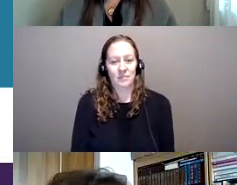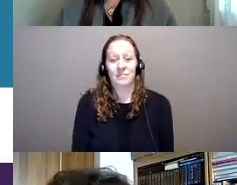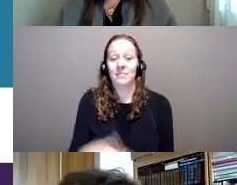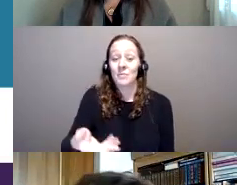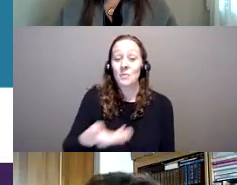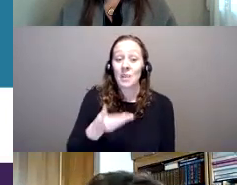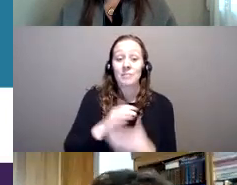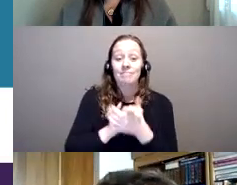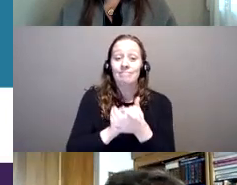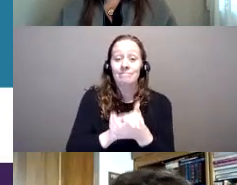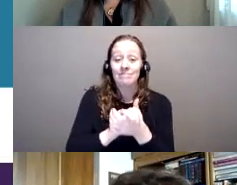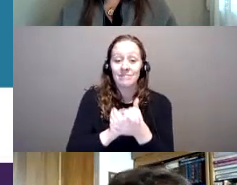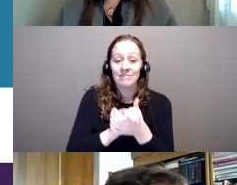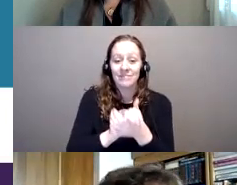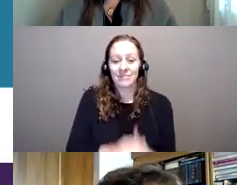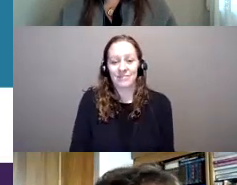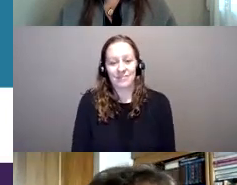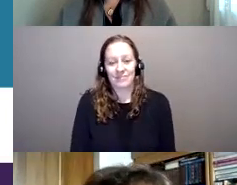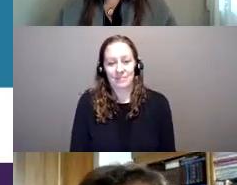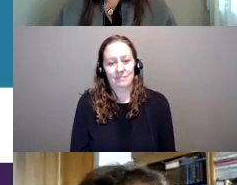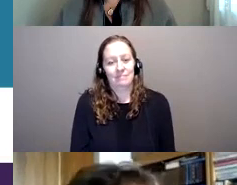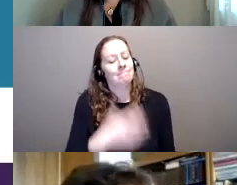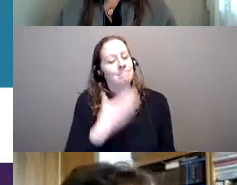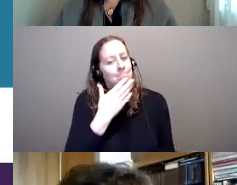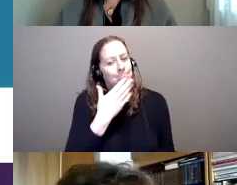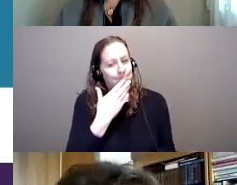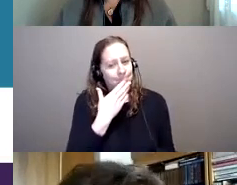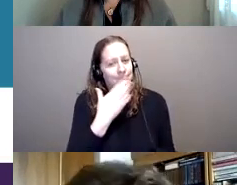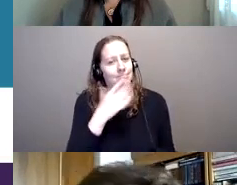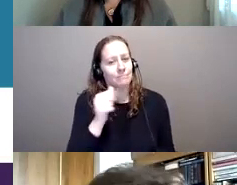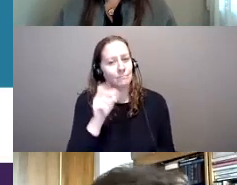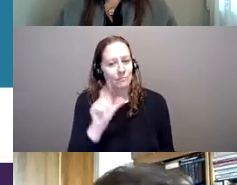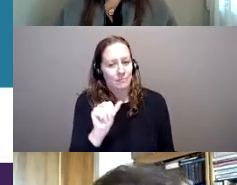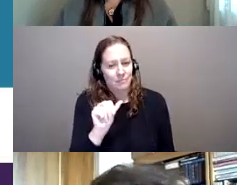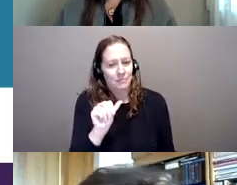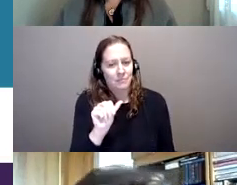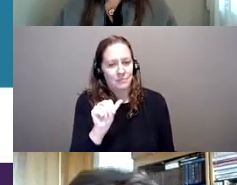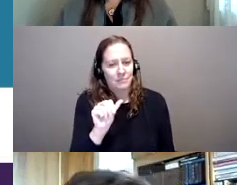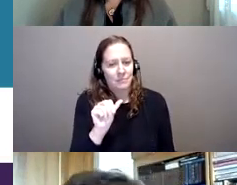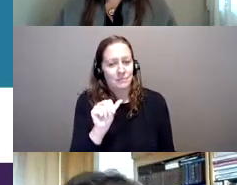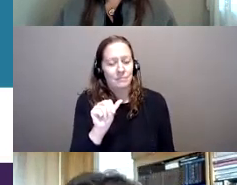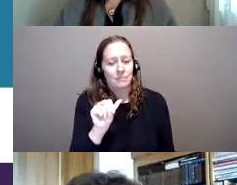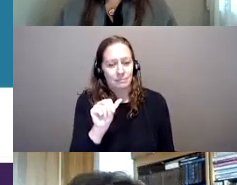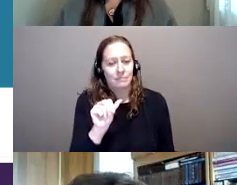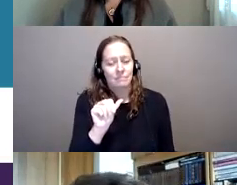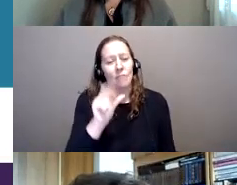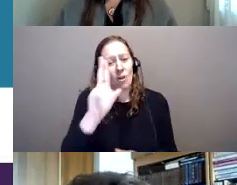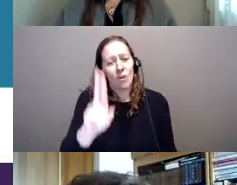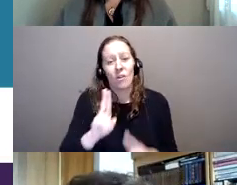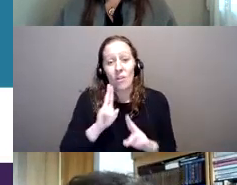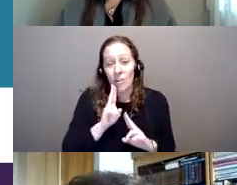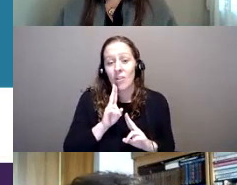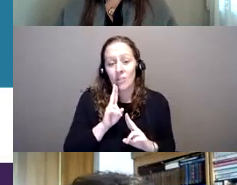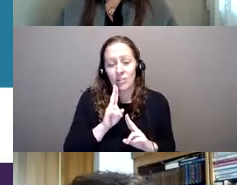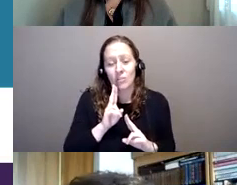Welcome and congratulations. Well, thank you very much, Laura. And I am extremely honored